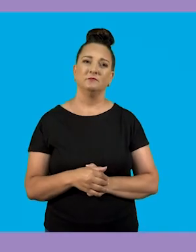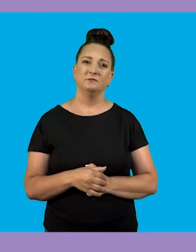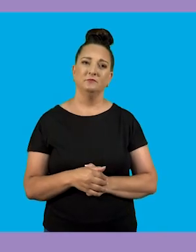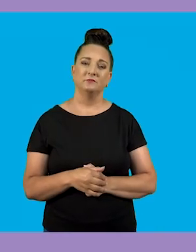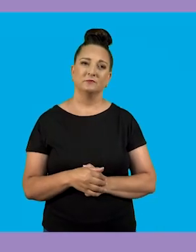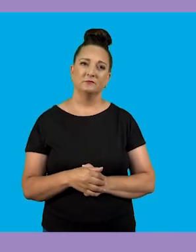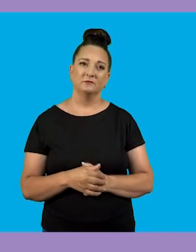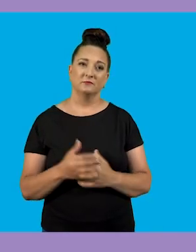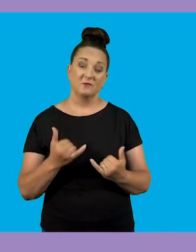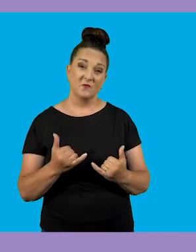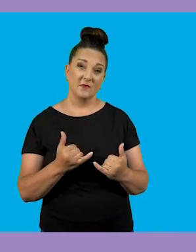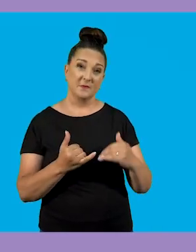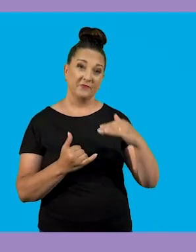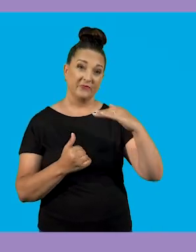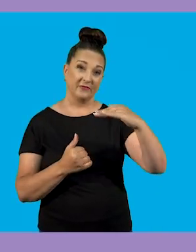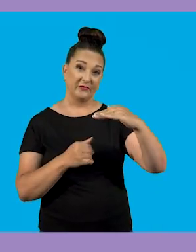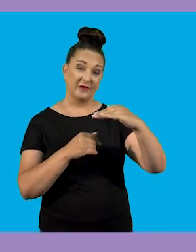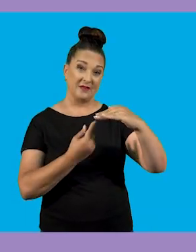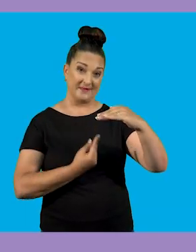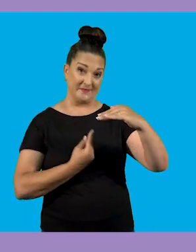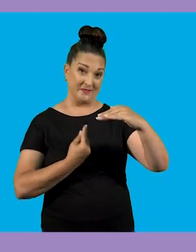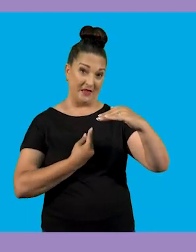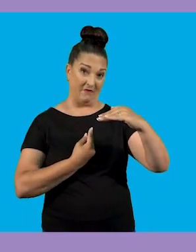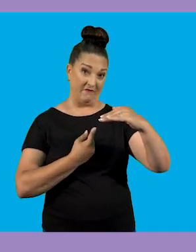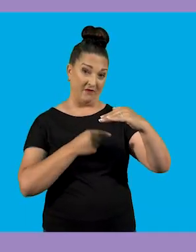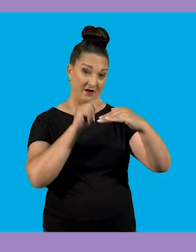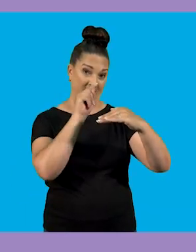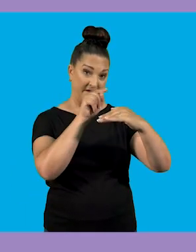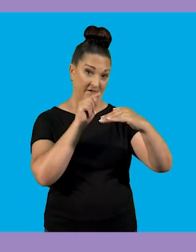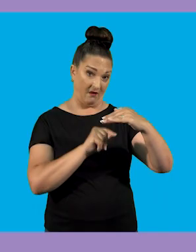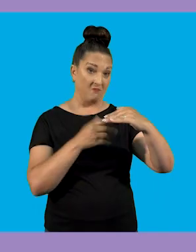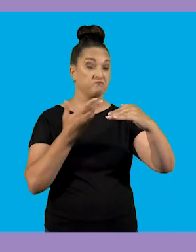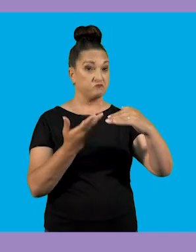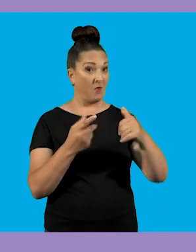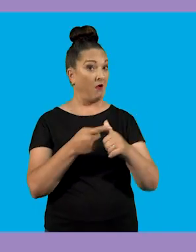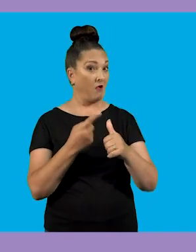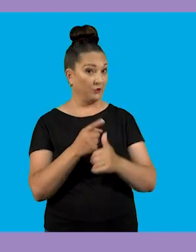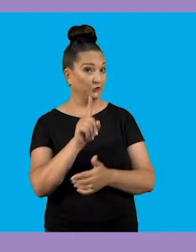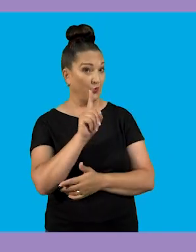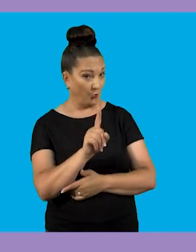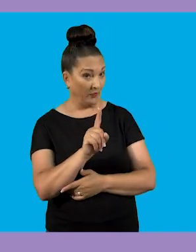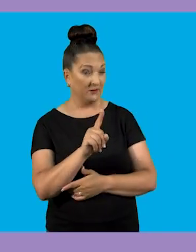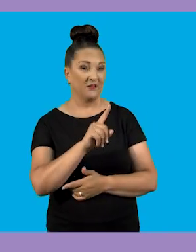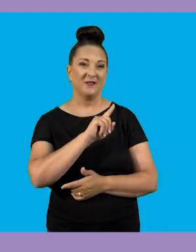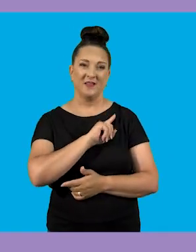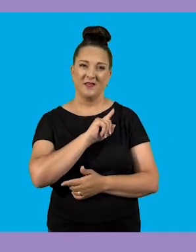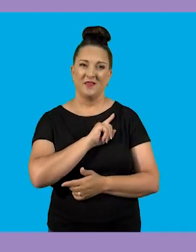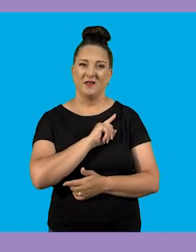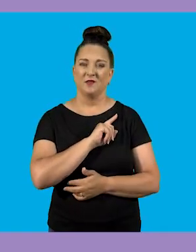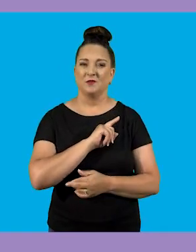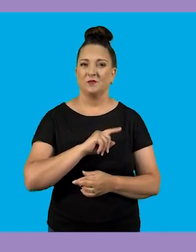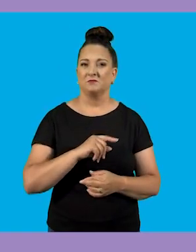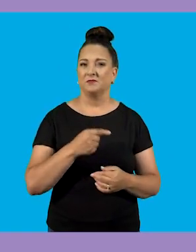know that if there's something that is divided by itself, then we know that that will give us a 1. So any number